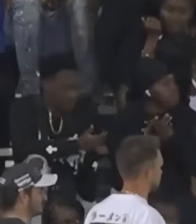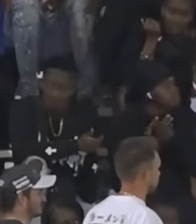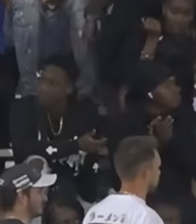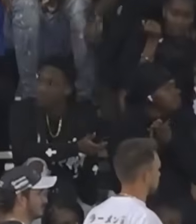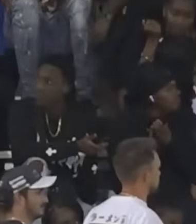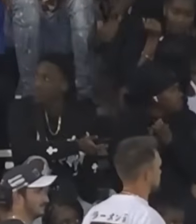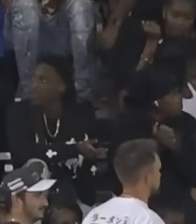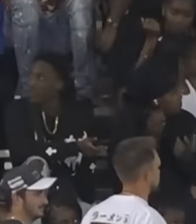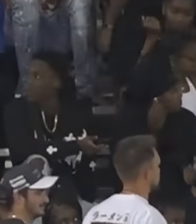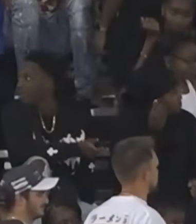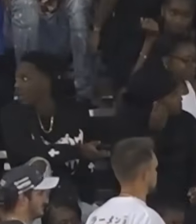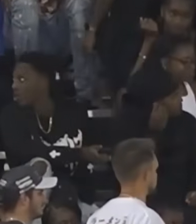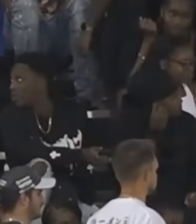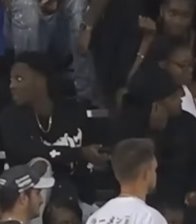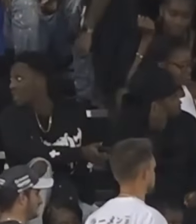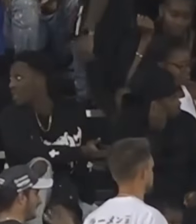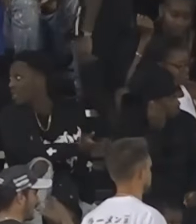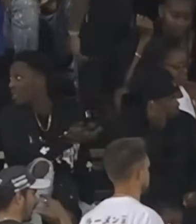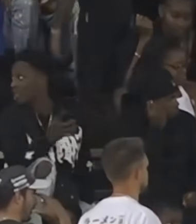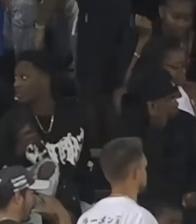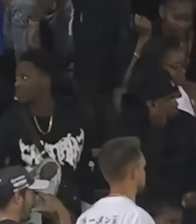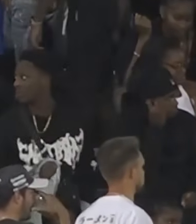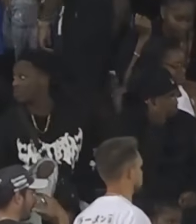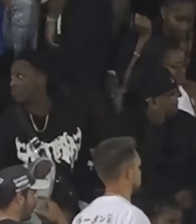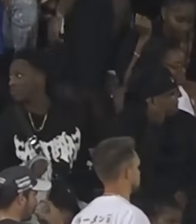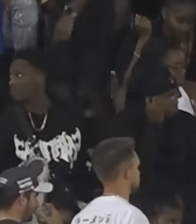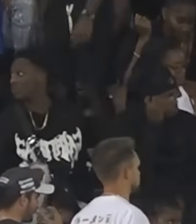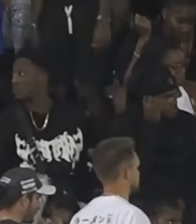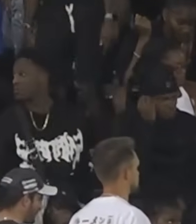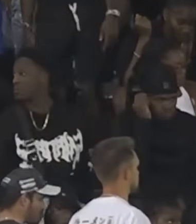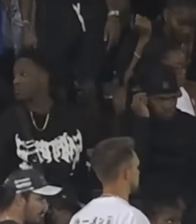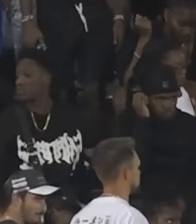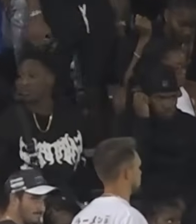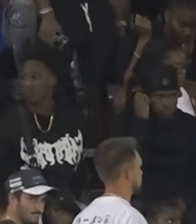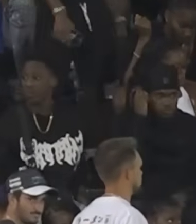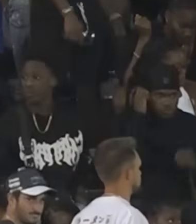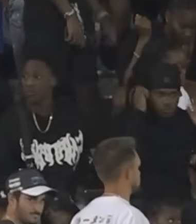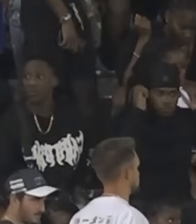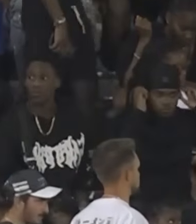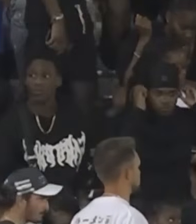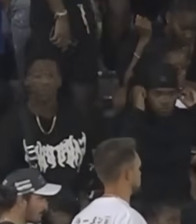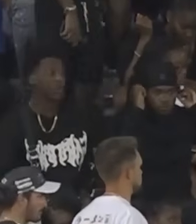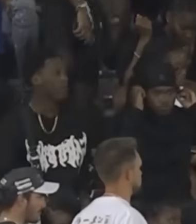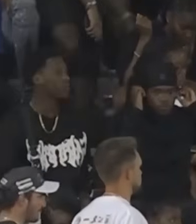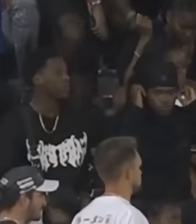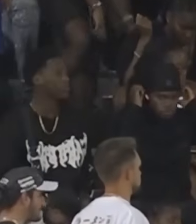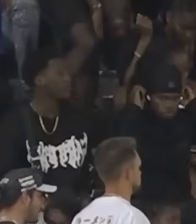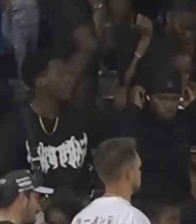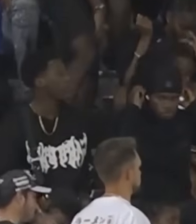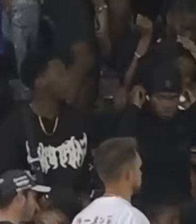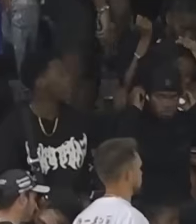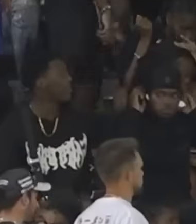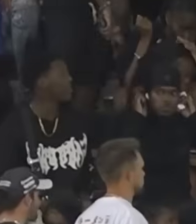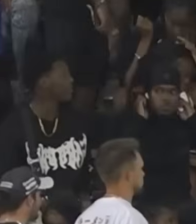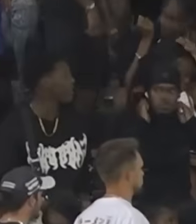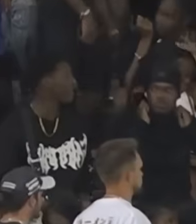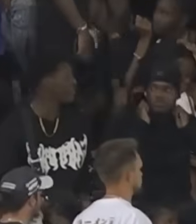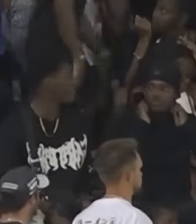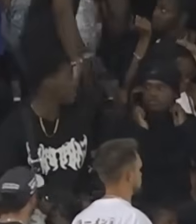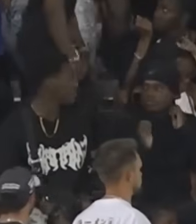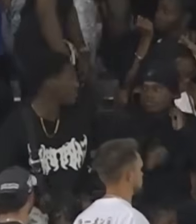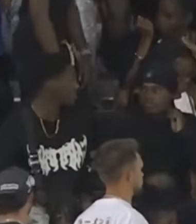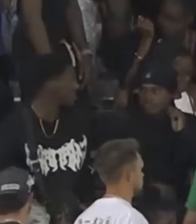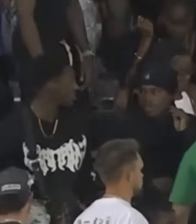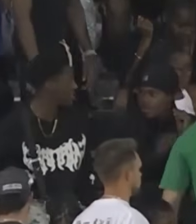There was hardly any room in the inn at the BFA Technical Centre as the Champions Cup final featuring defending